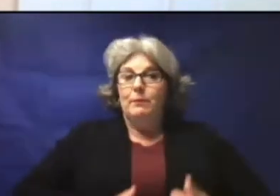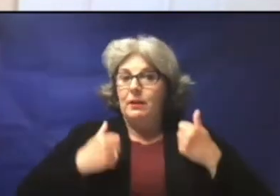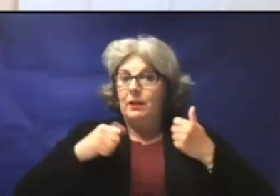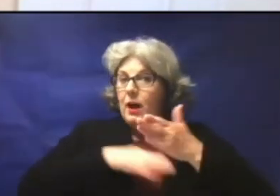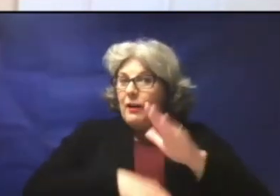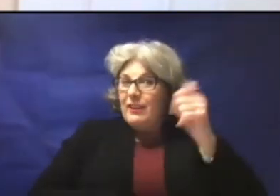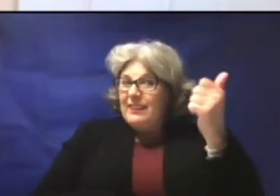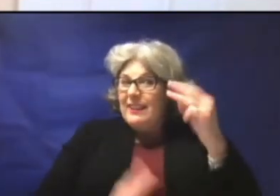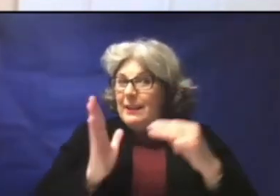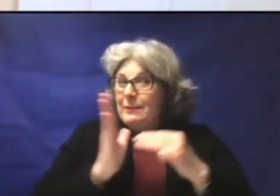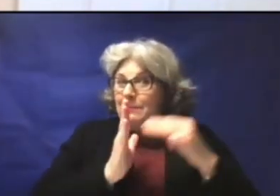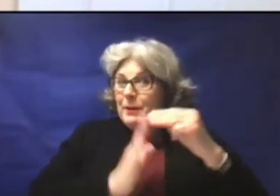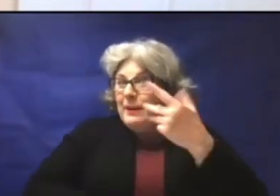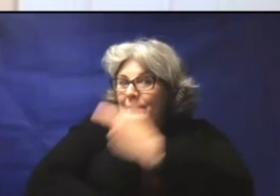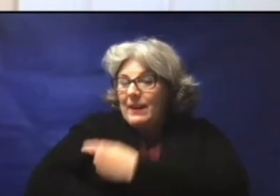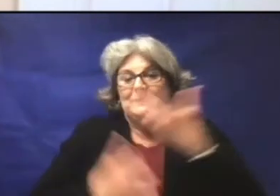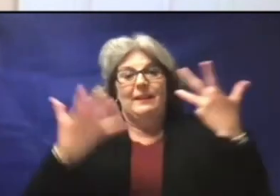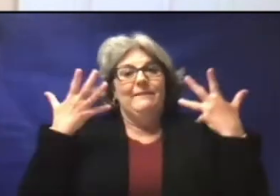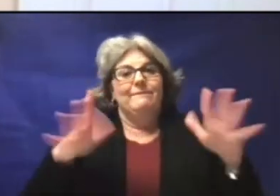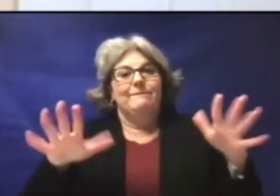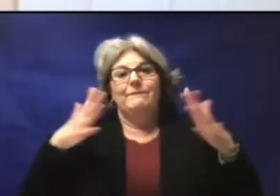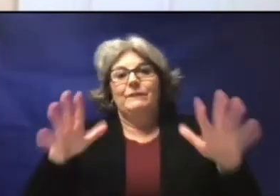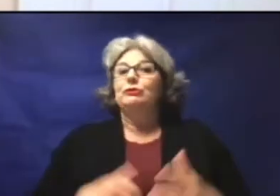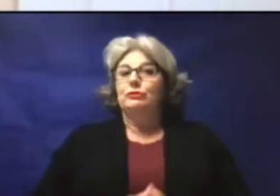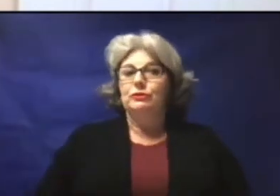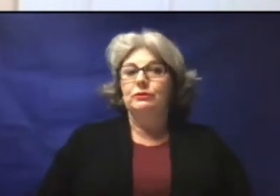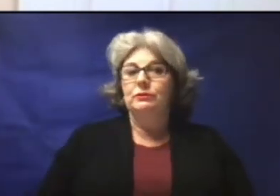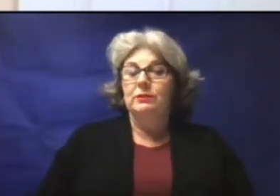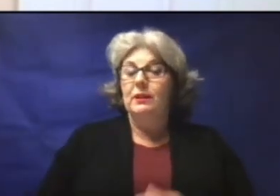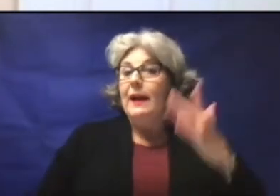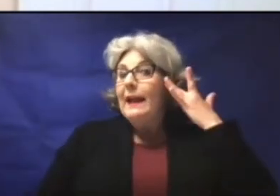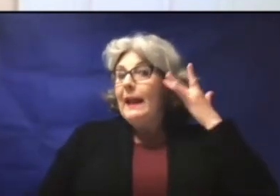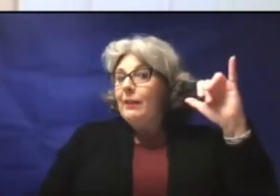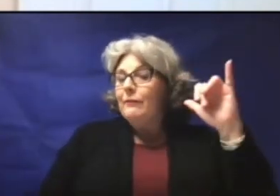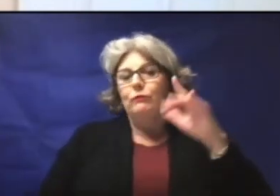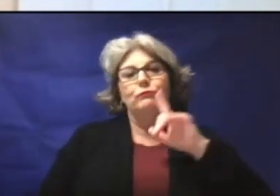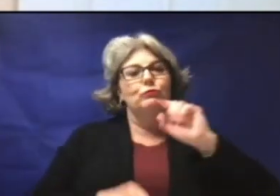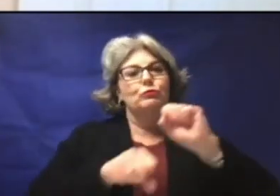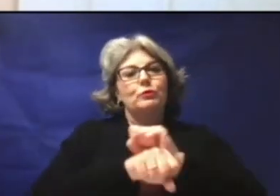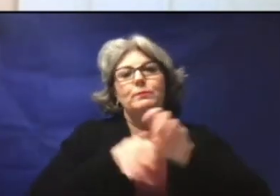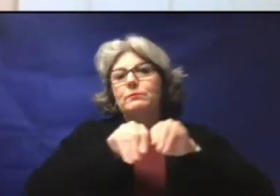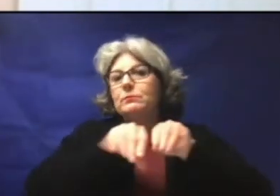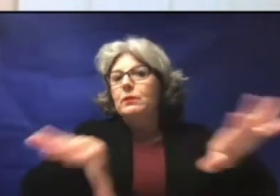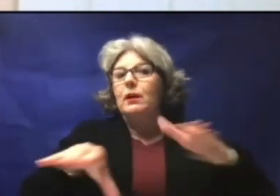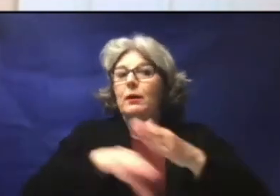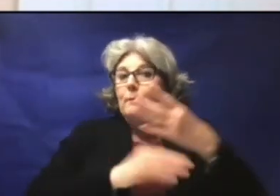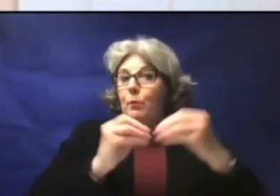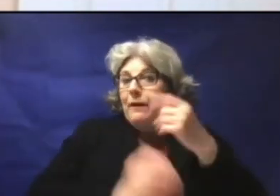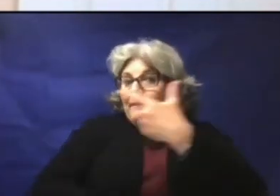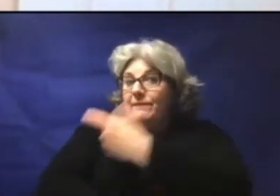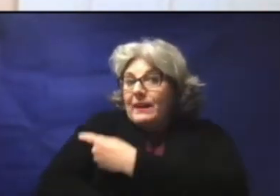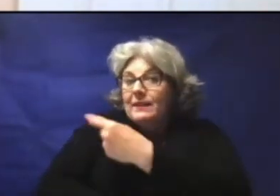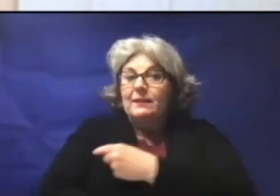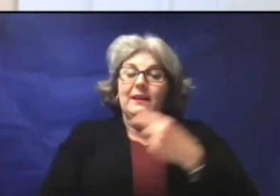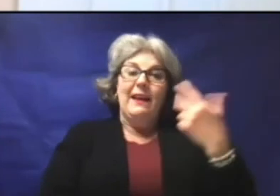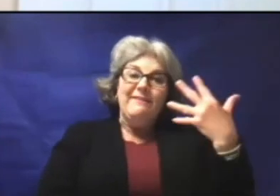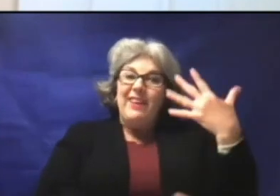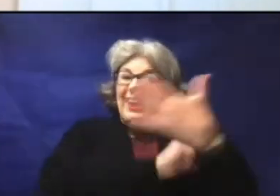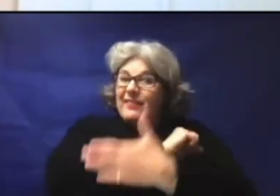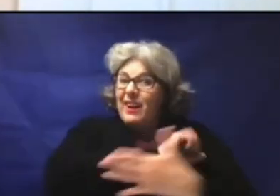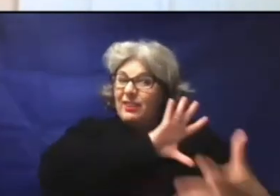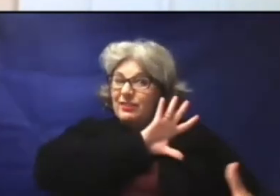10 million vaccinations already administered. California has actually distributed more vaccines than all but 5